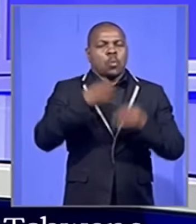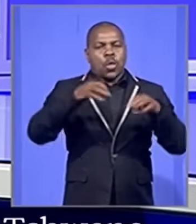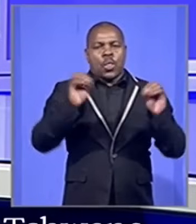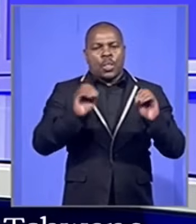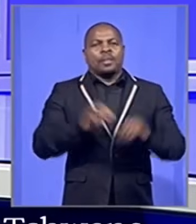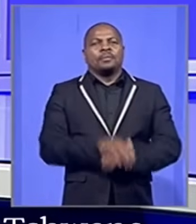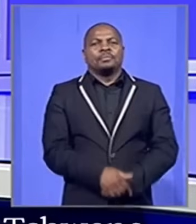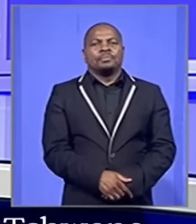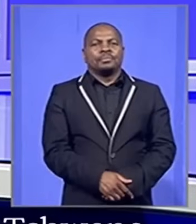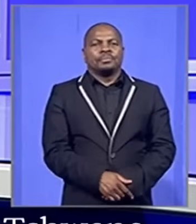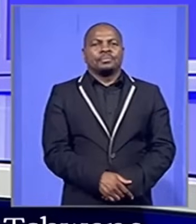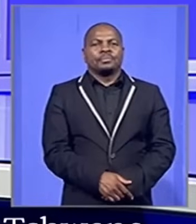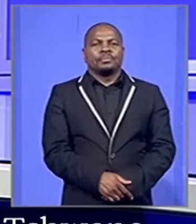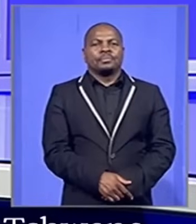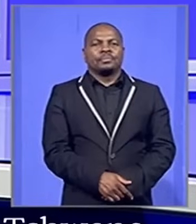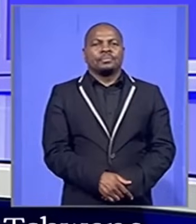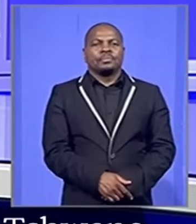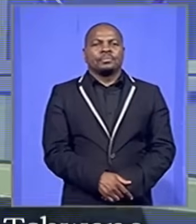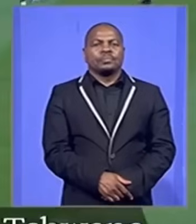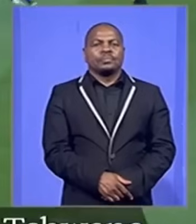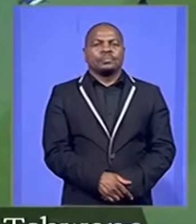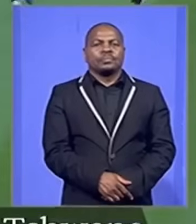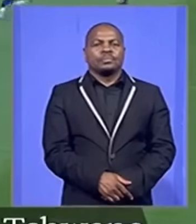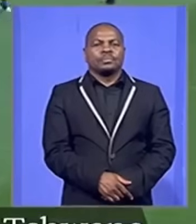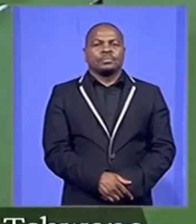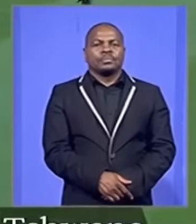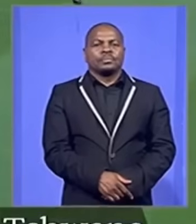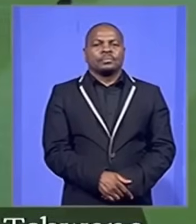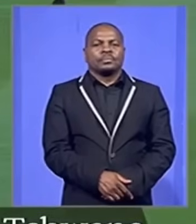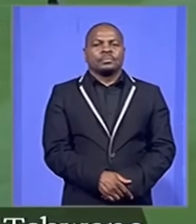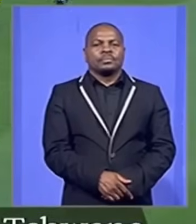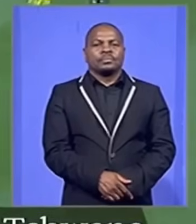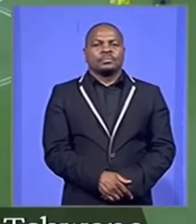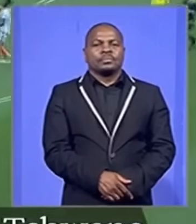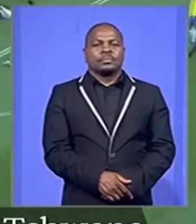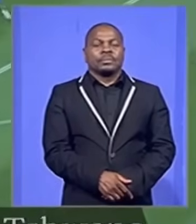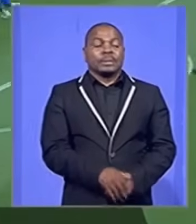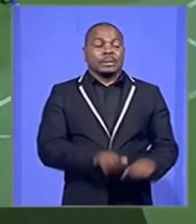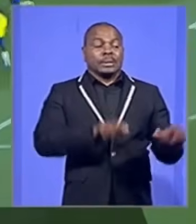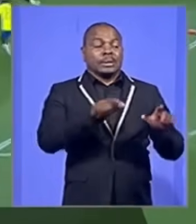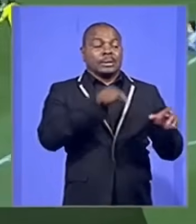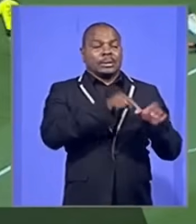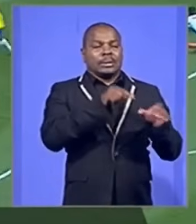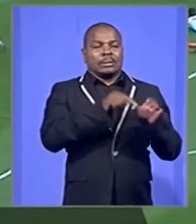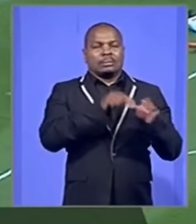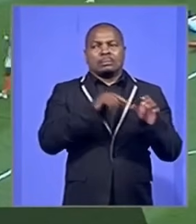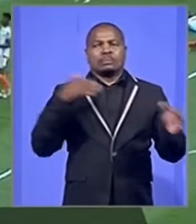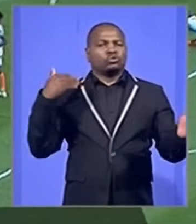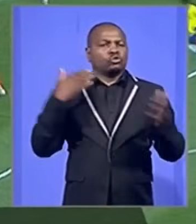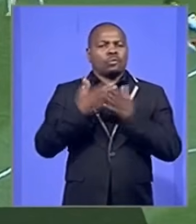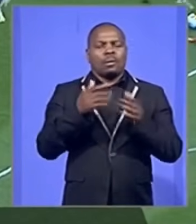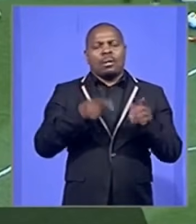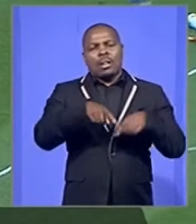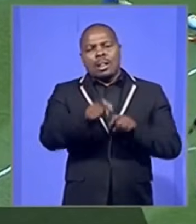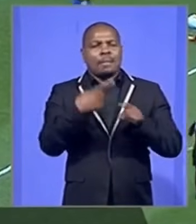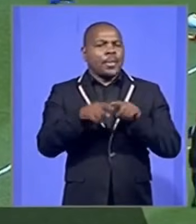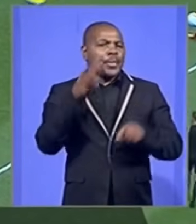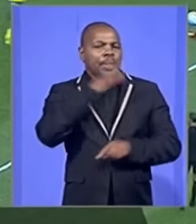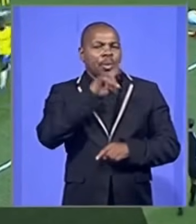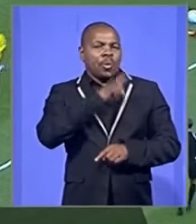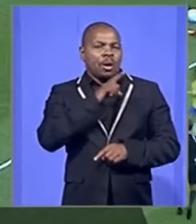phenyo. Port in various directions, lovely little... Sundowns ha eso bapale boholo ba papadi tsa yona tsa league ka ha ene